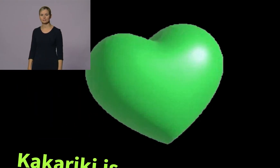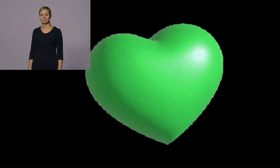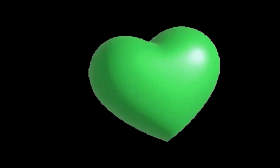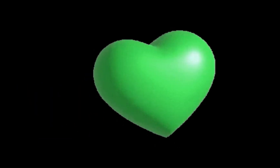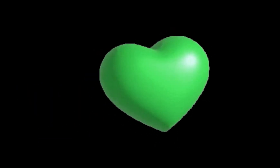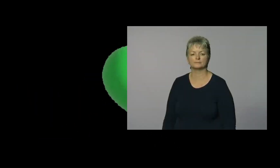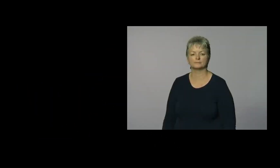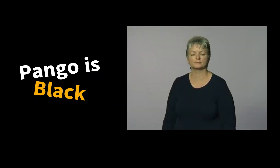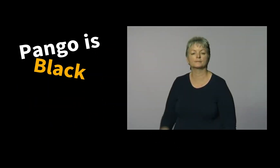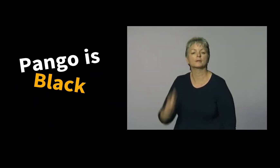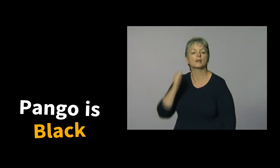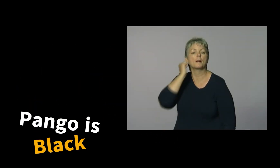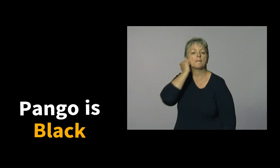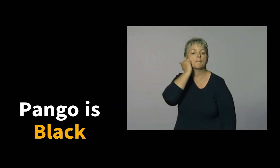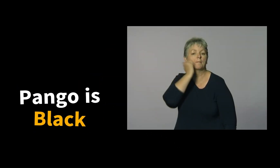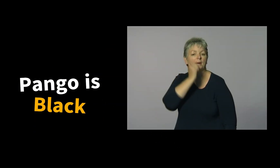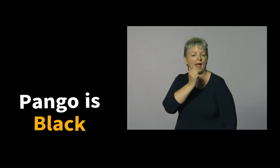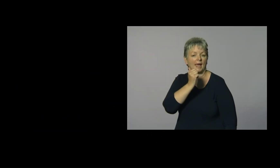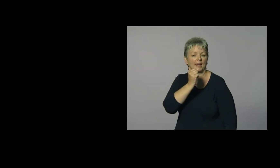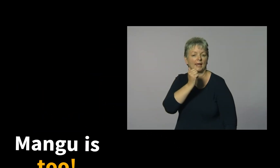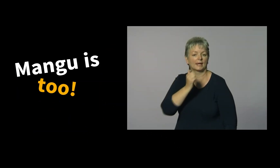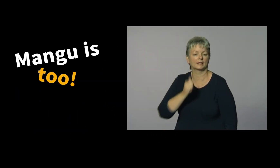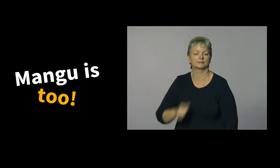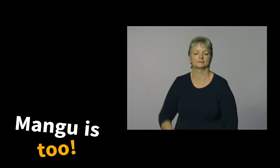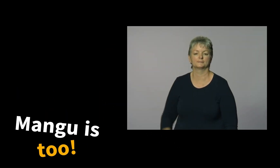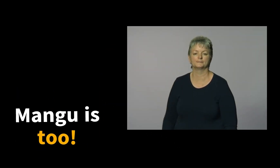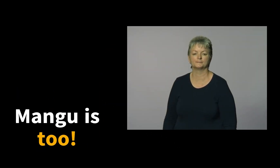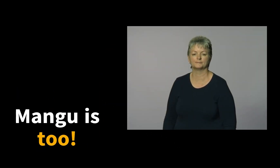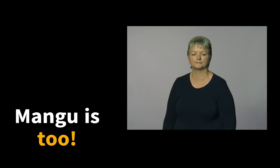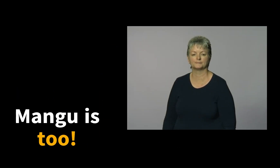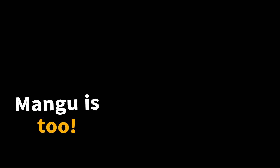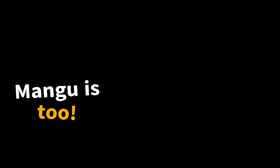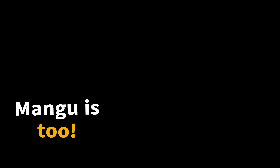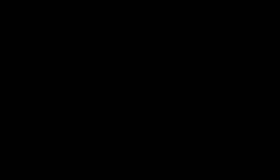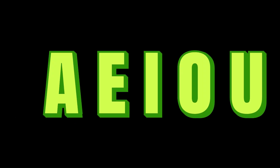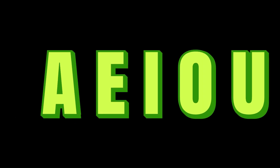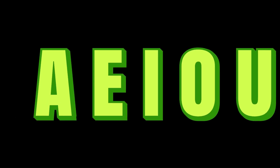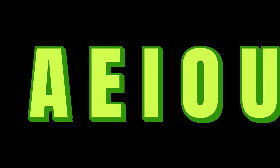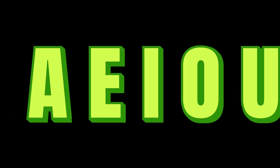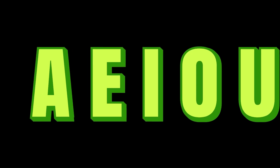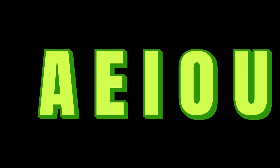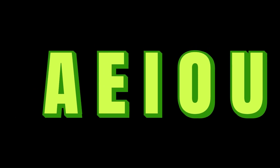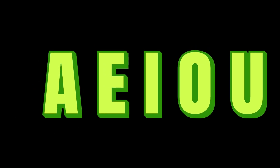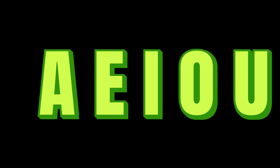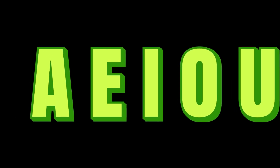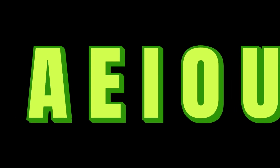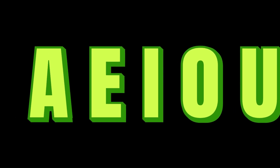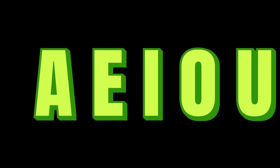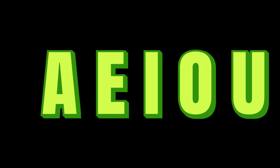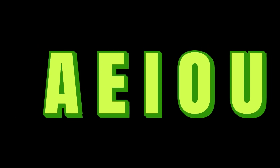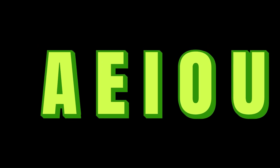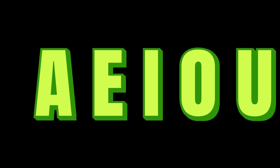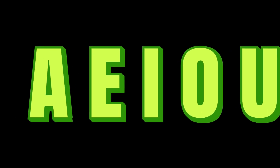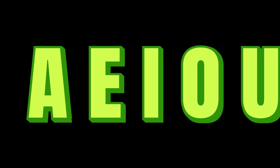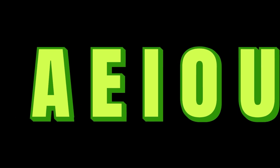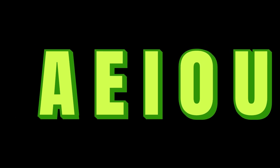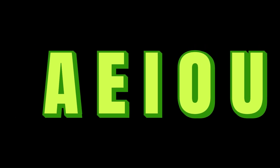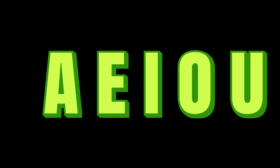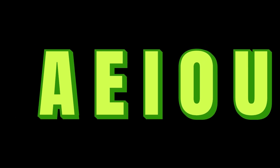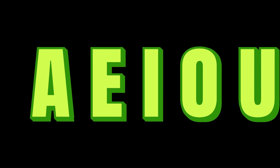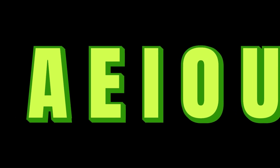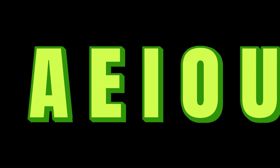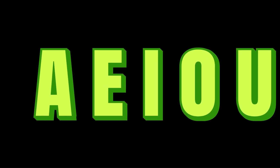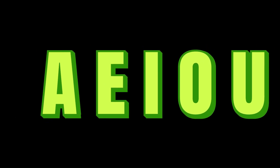green. Pango is black, mango is two. A, E, I, O,